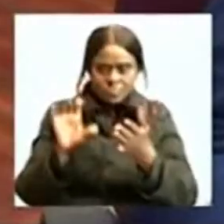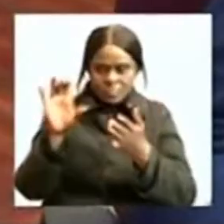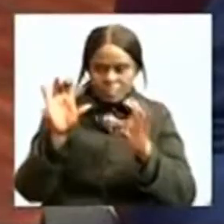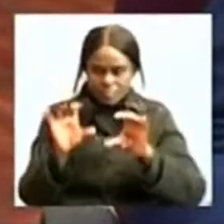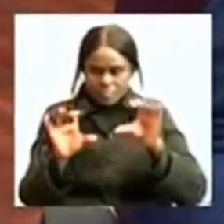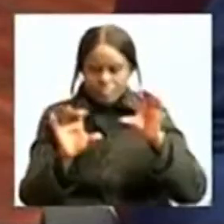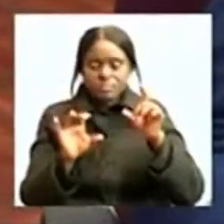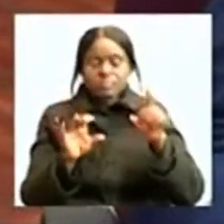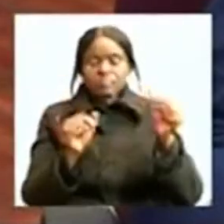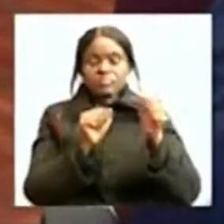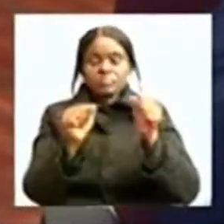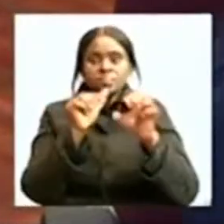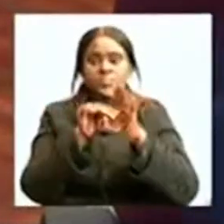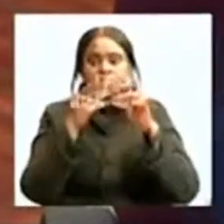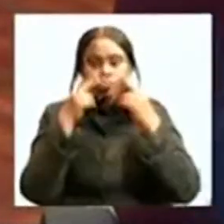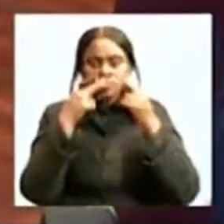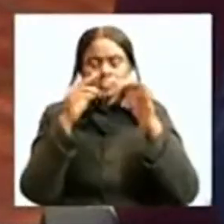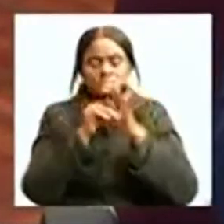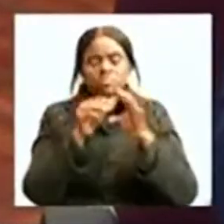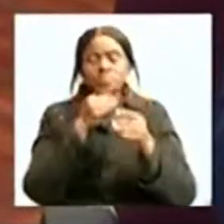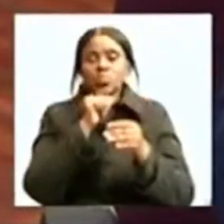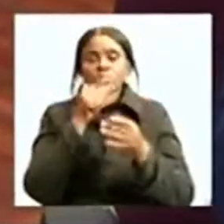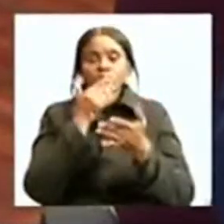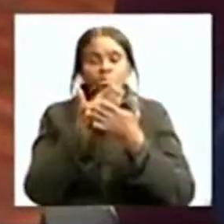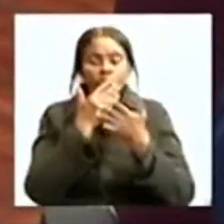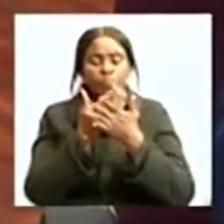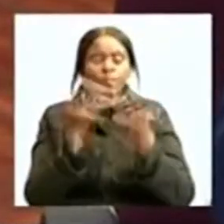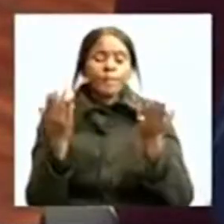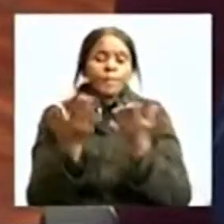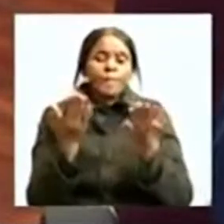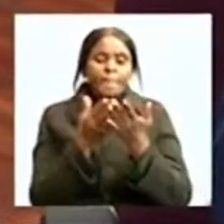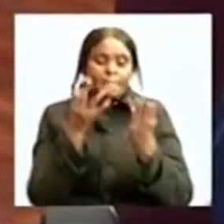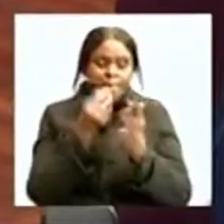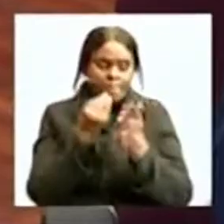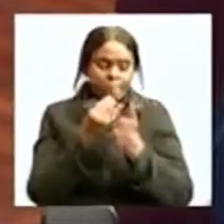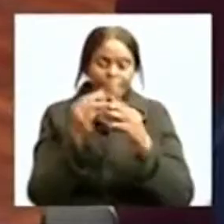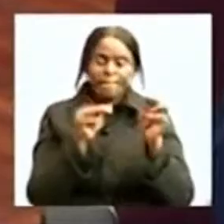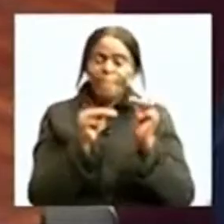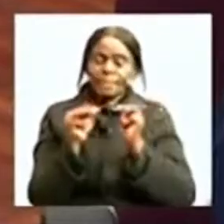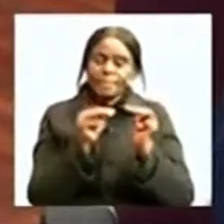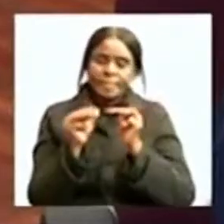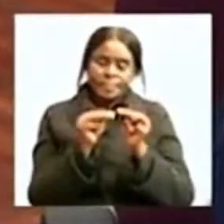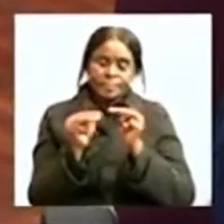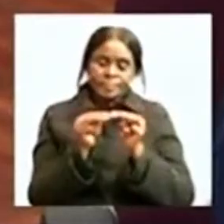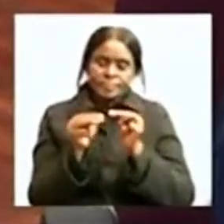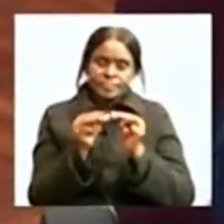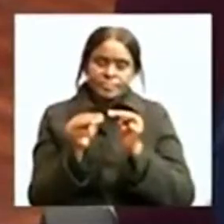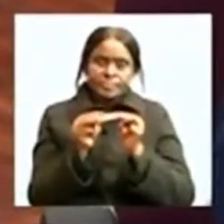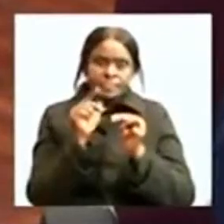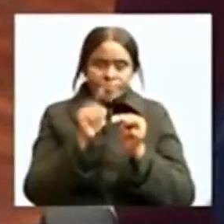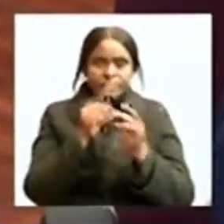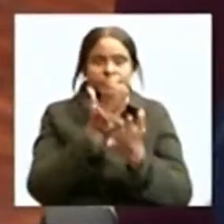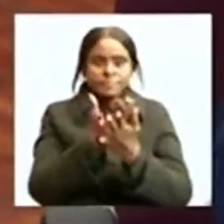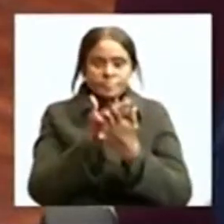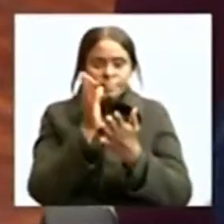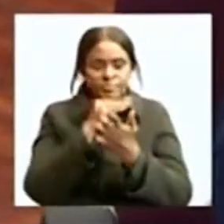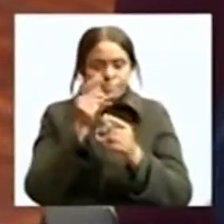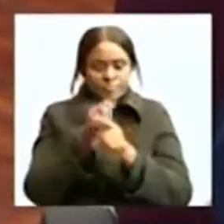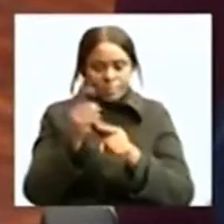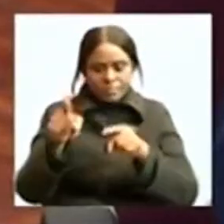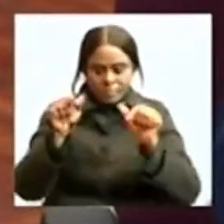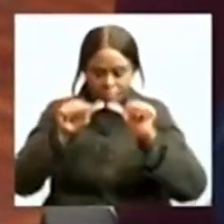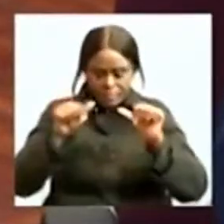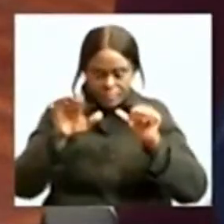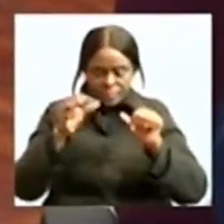strategies, resulting in efficient financial management. The recommendation from the